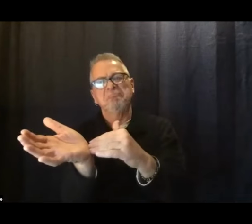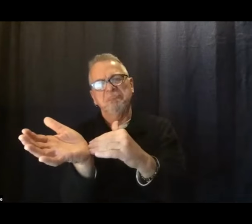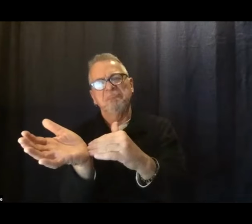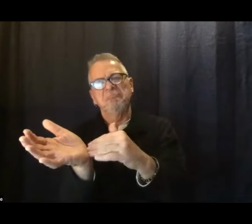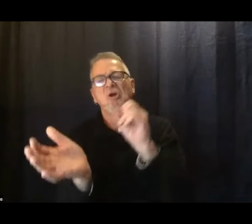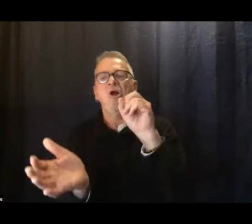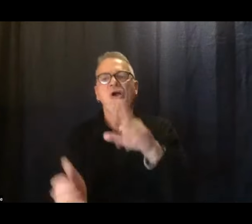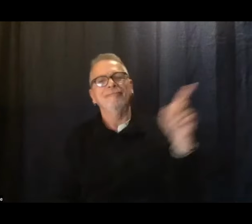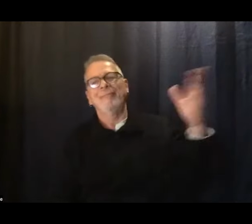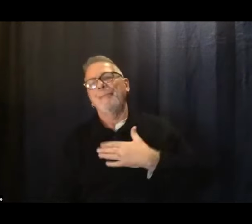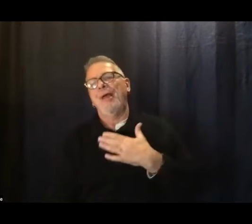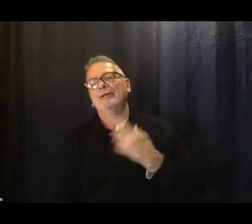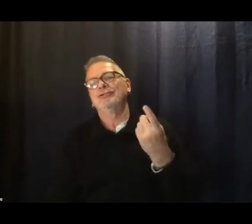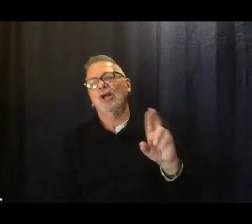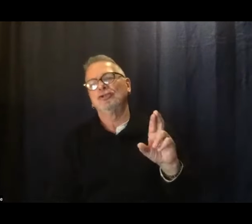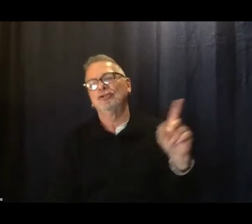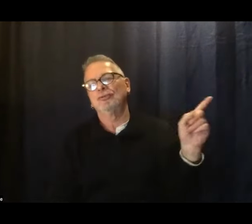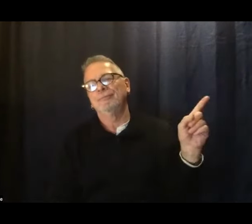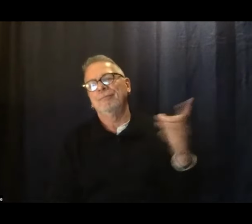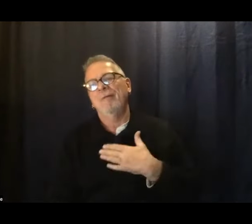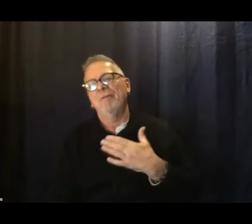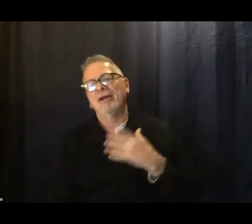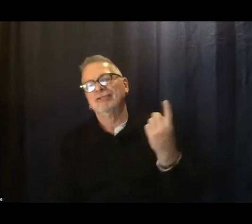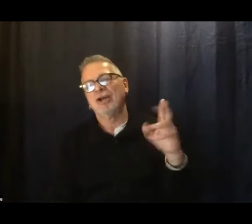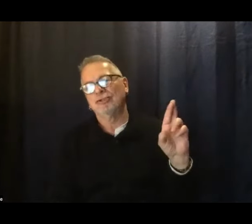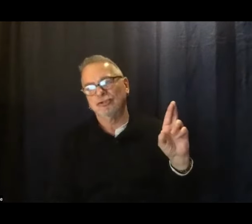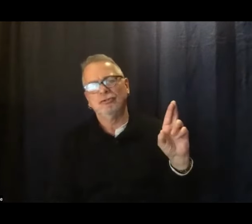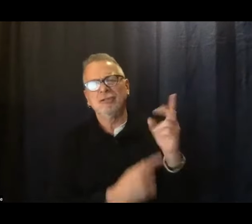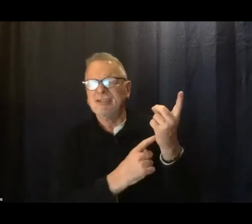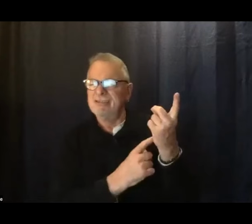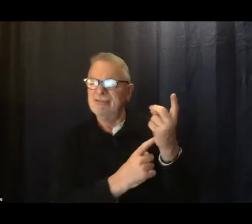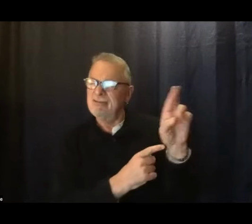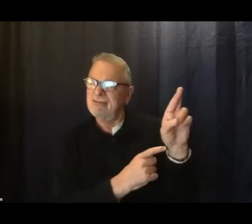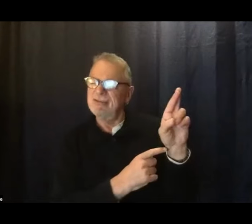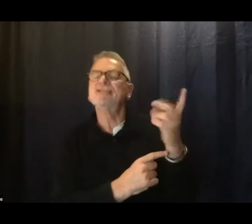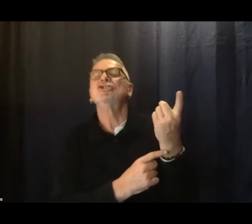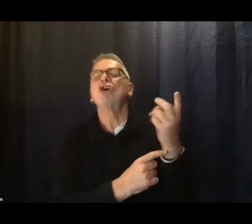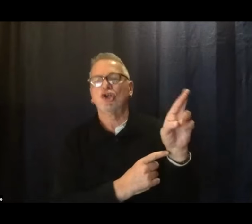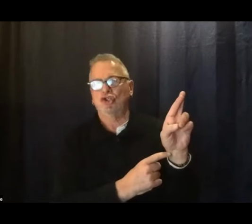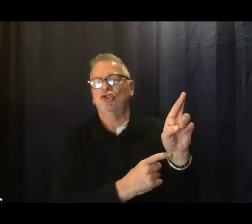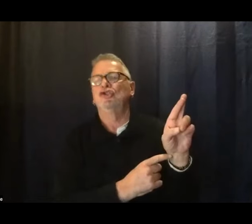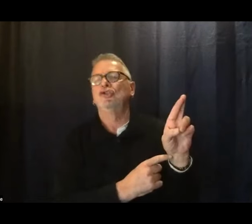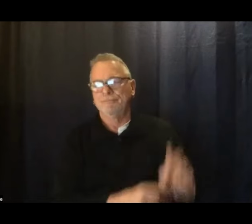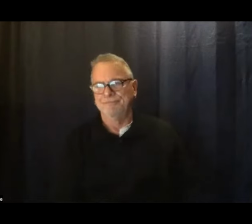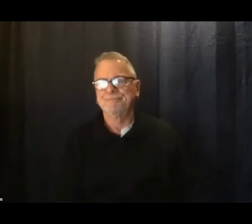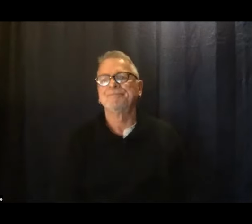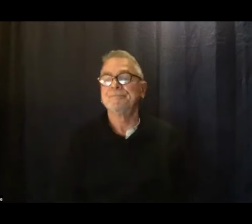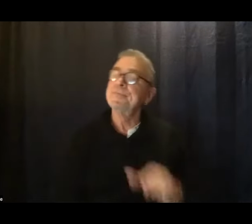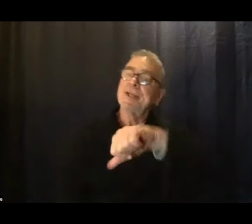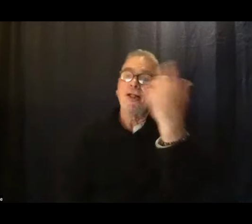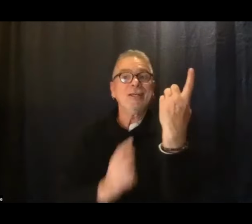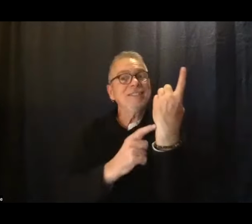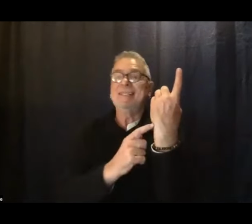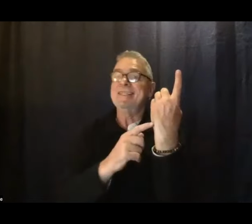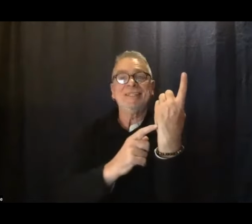So I'm going to go see the doctor. You could sign it as such, or that's my doctor. Either one.